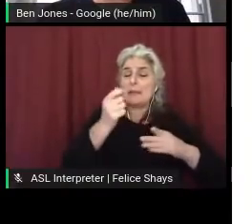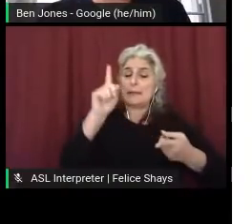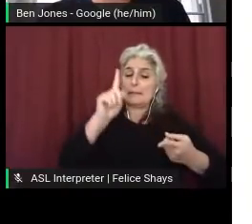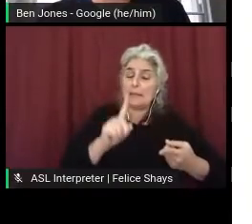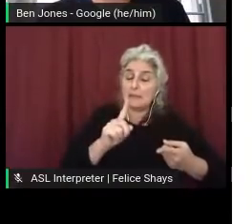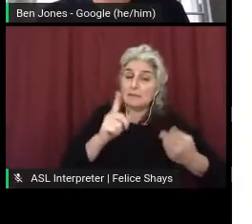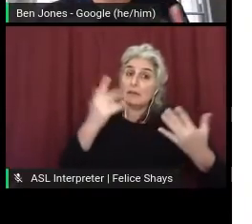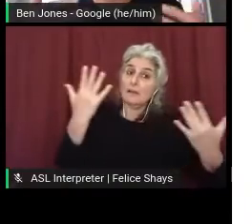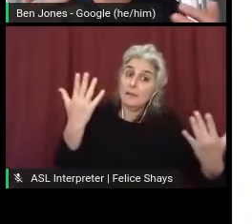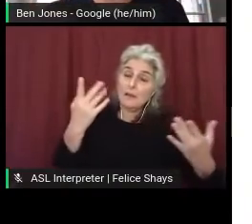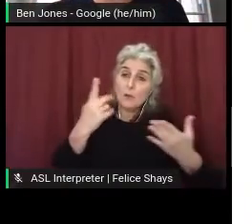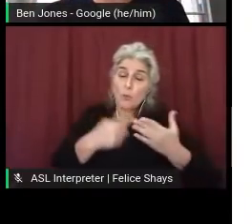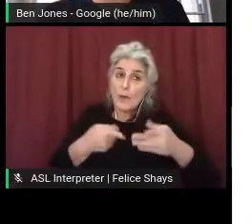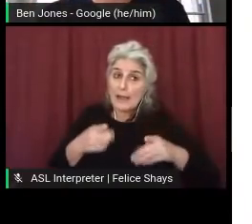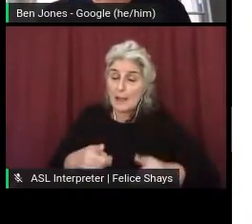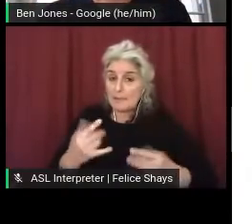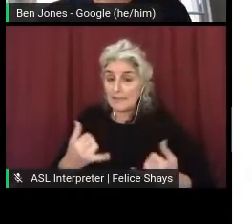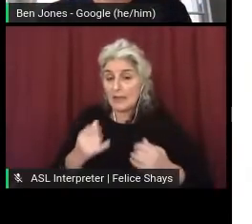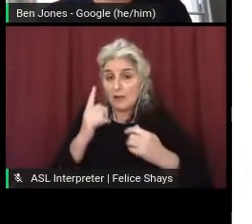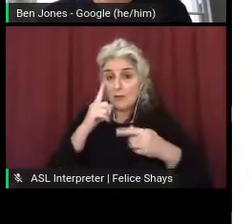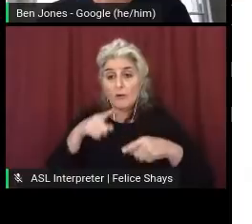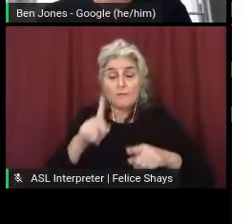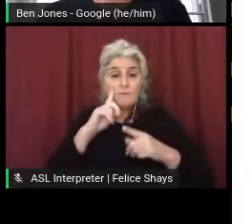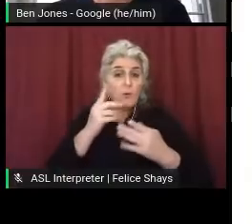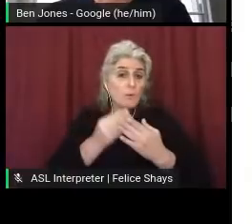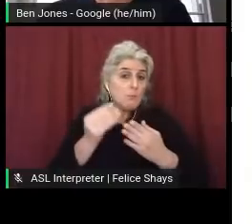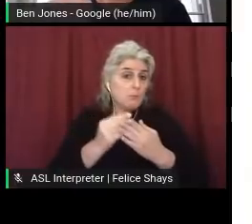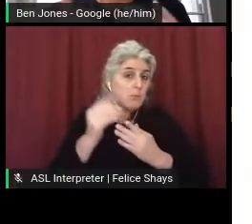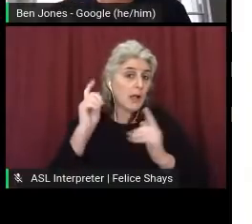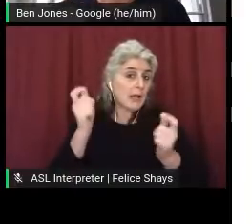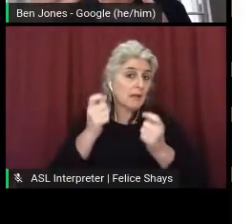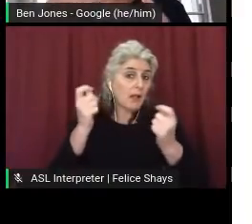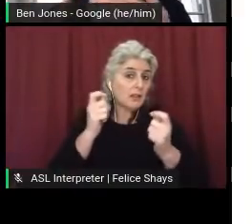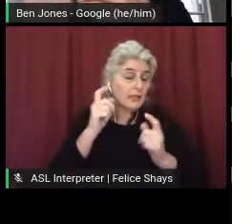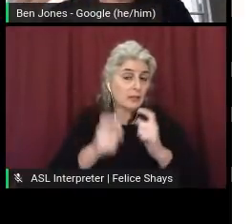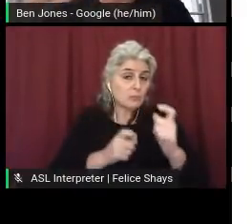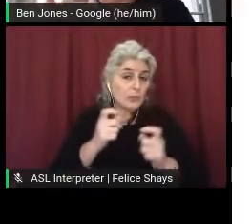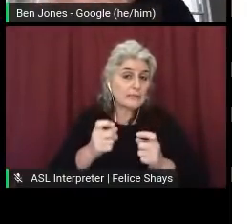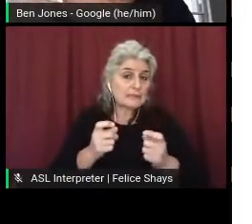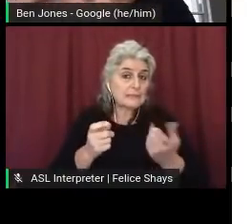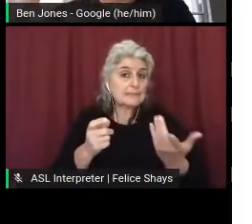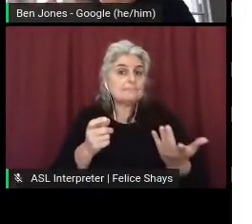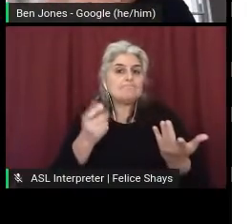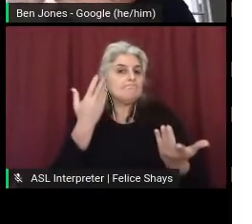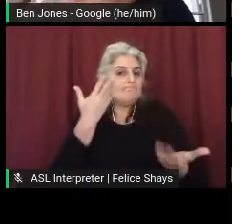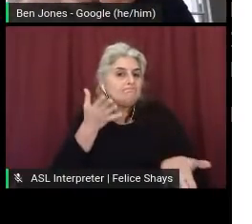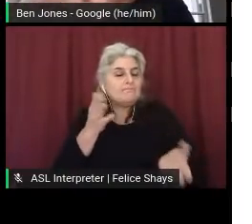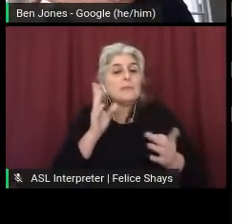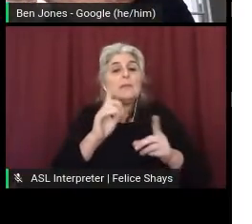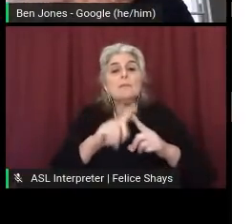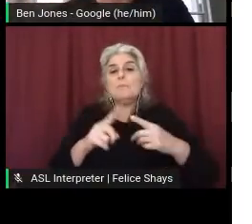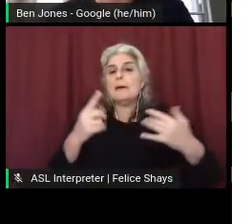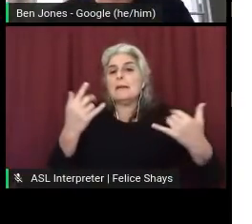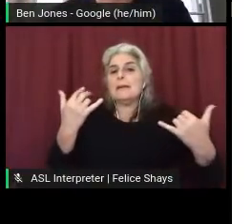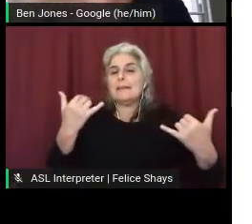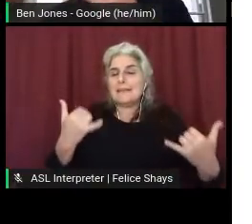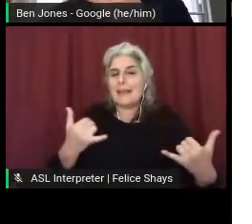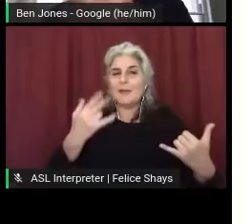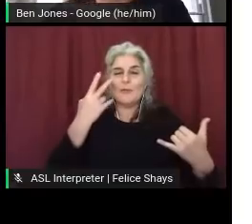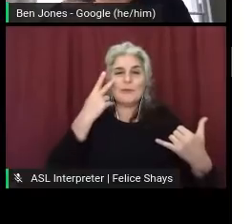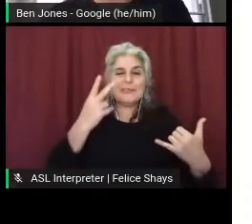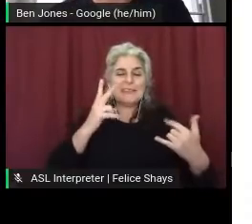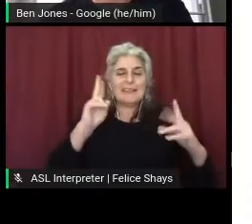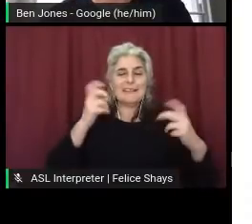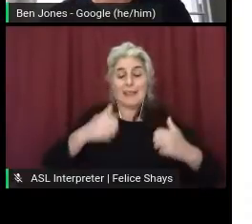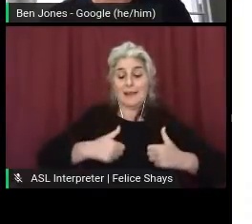holiday experience, for groups, et cetera. But we are seeing that this after period, right, life after sweatpants,